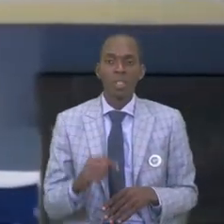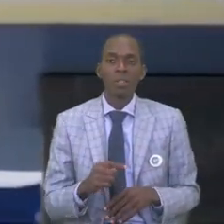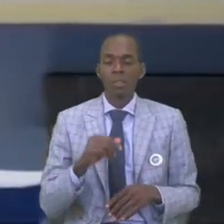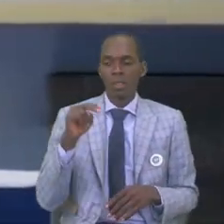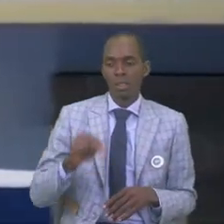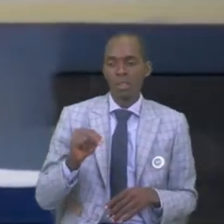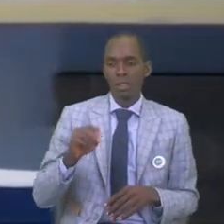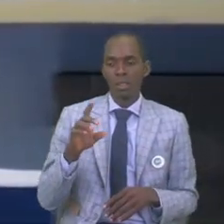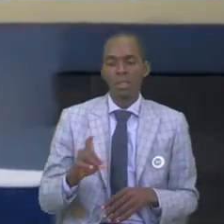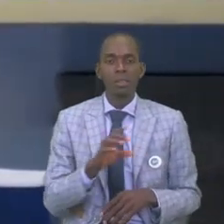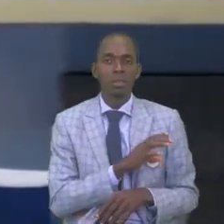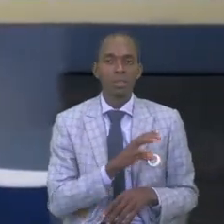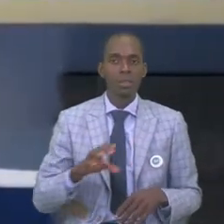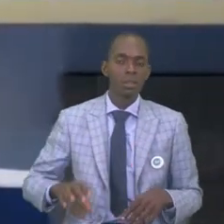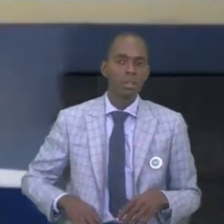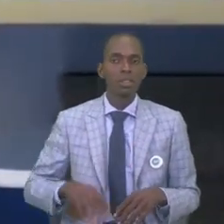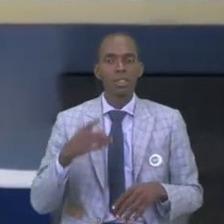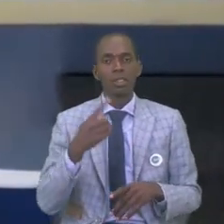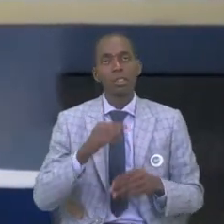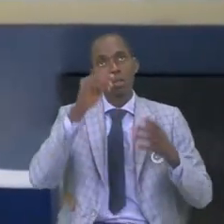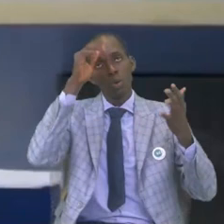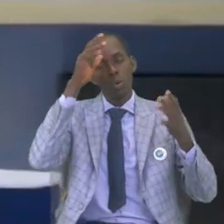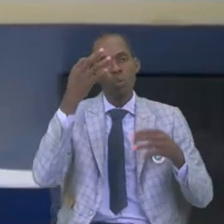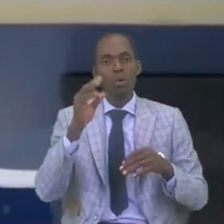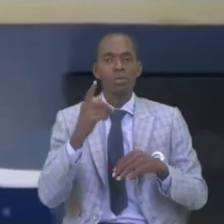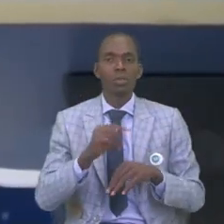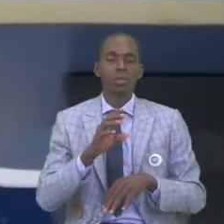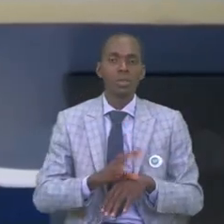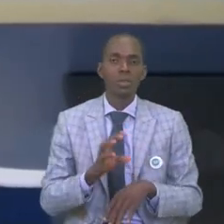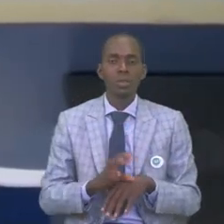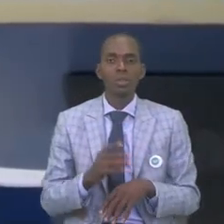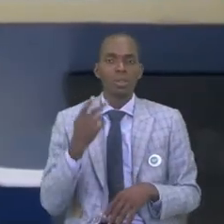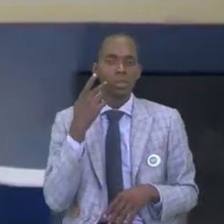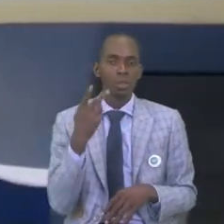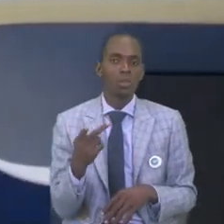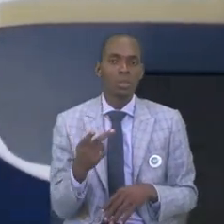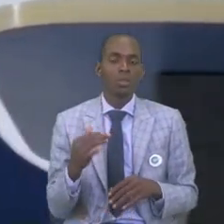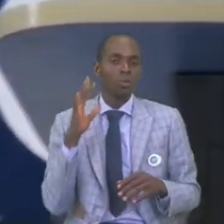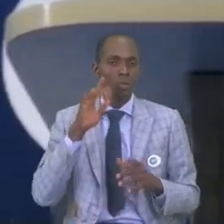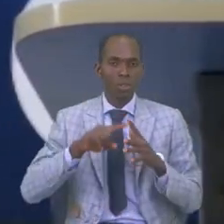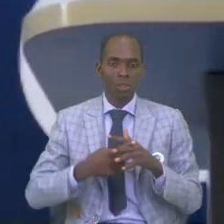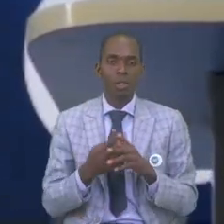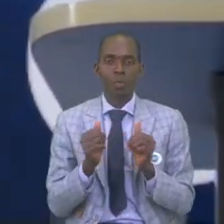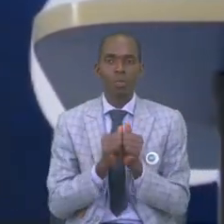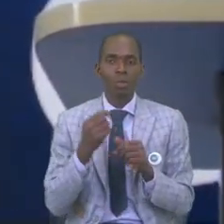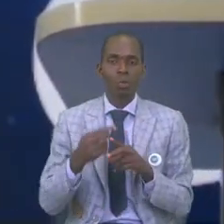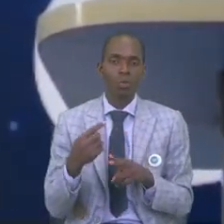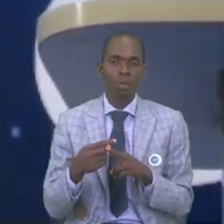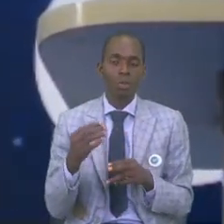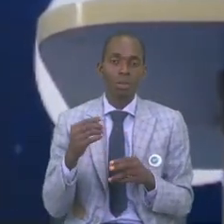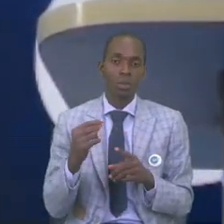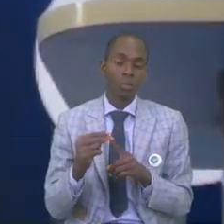indispensable Christ, the hope of the church. Again, we're going to use those letters,